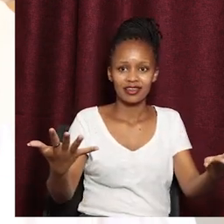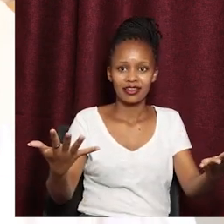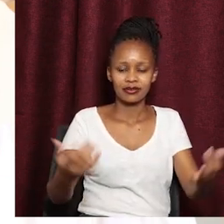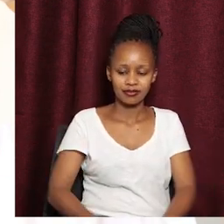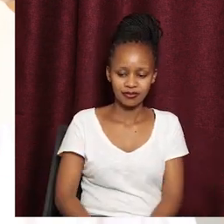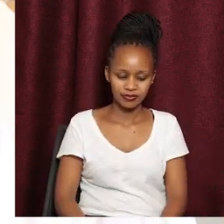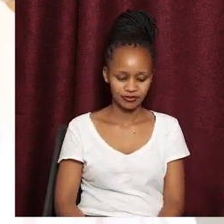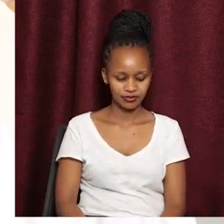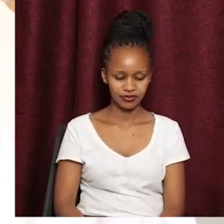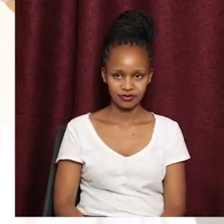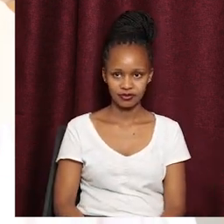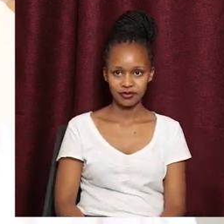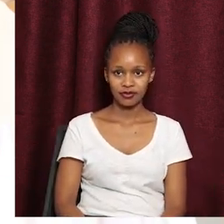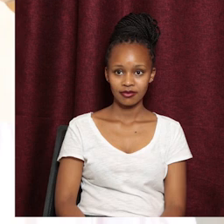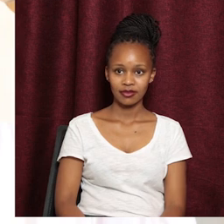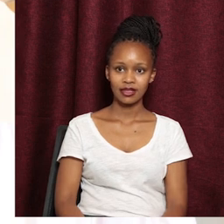You may have noted